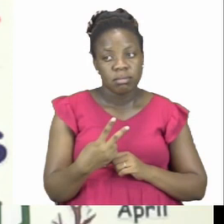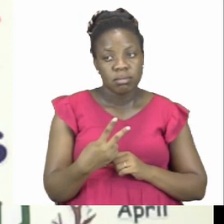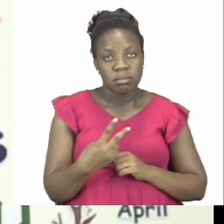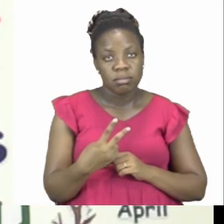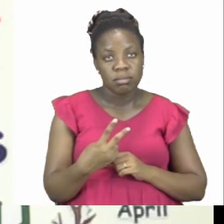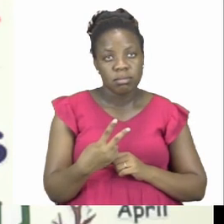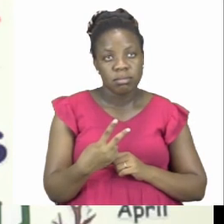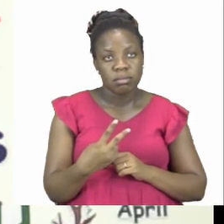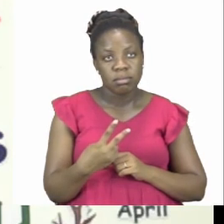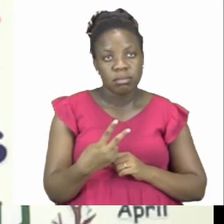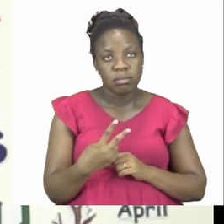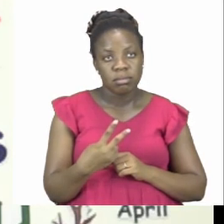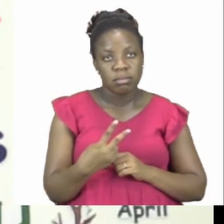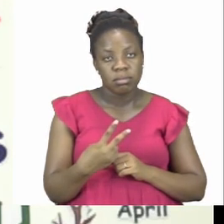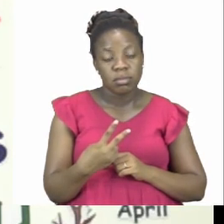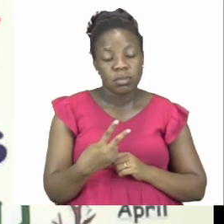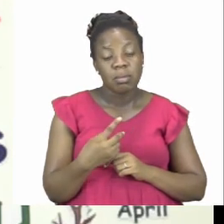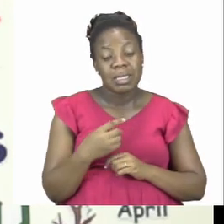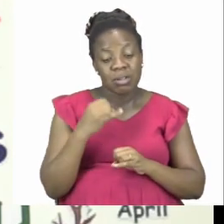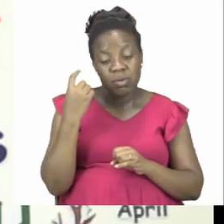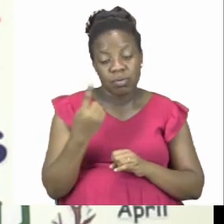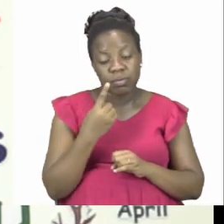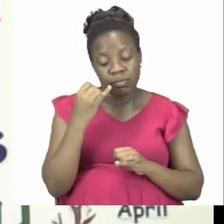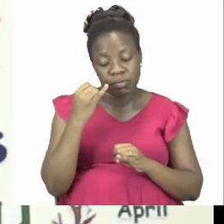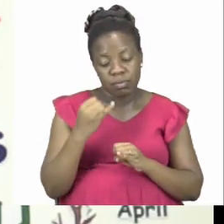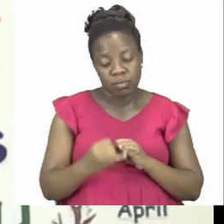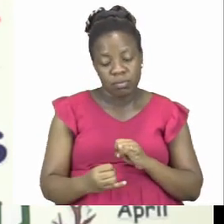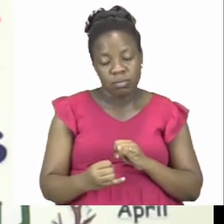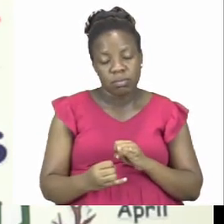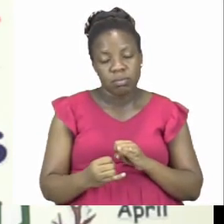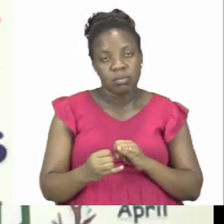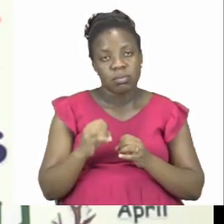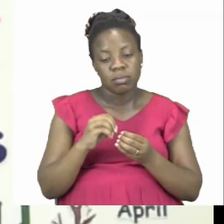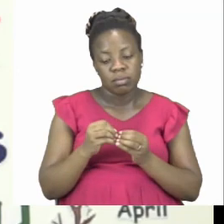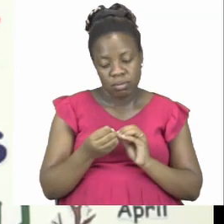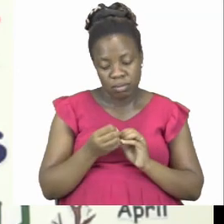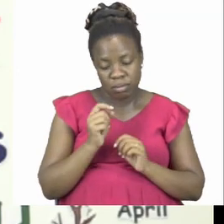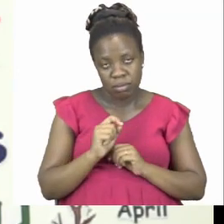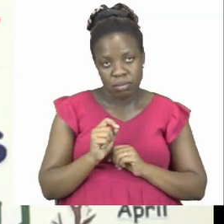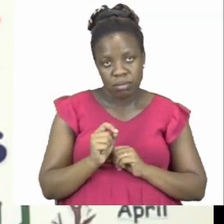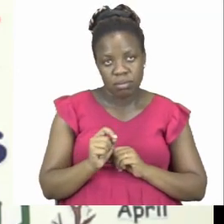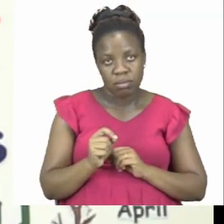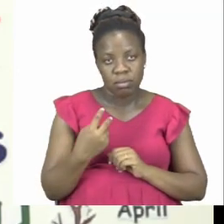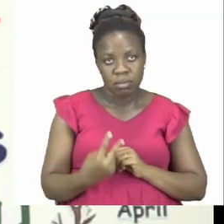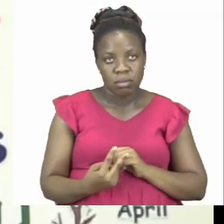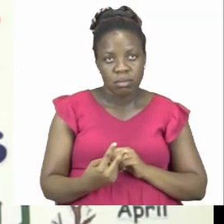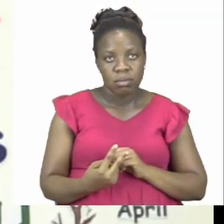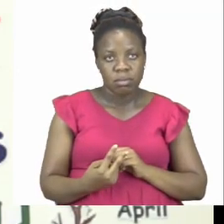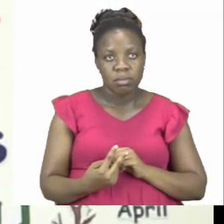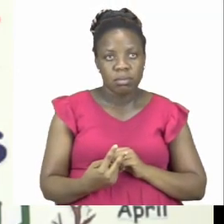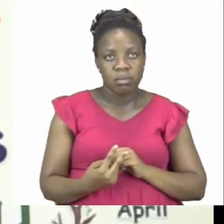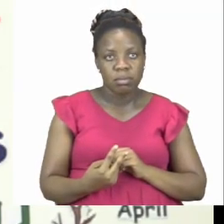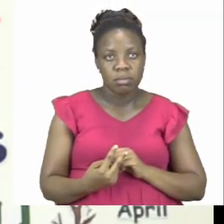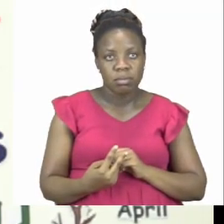course, boys and girls, is 12. But we only have space for 1 digit. So just like when we are carrying